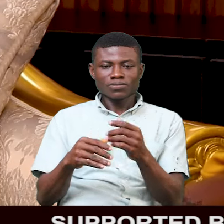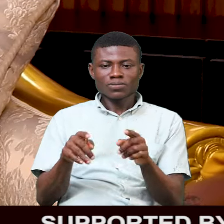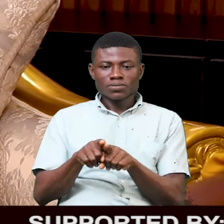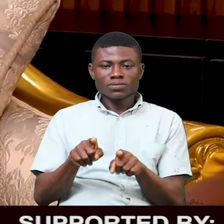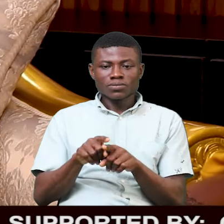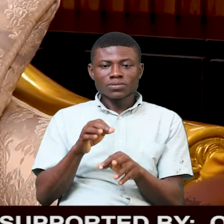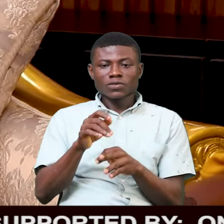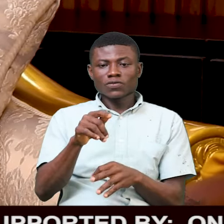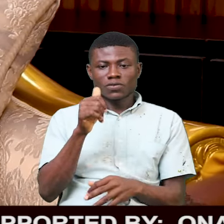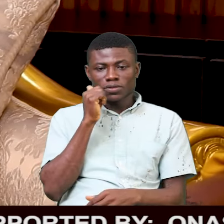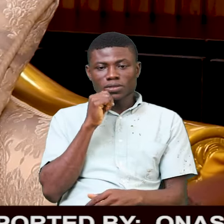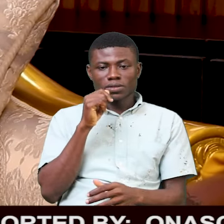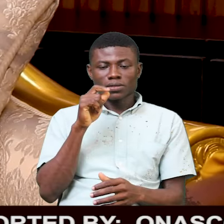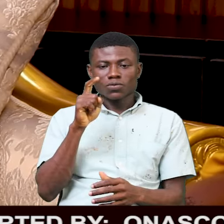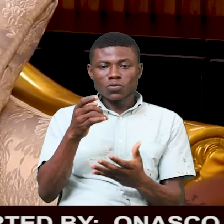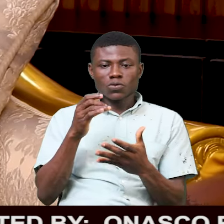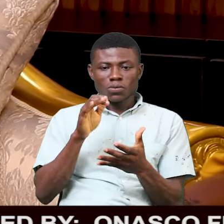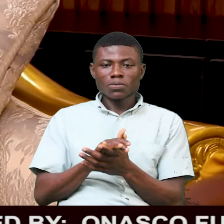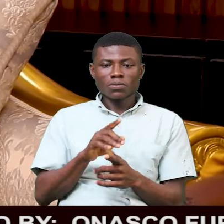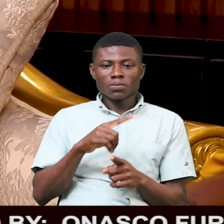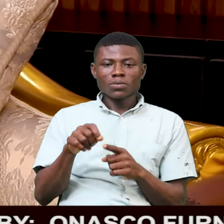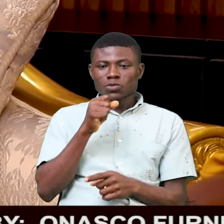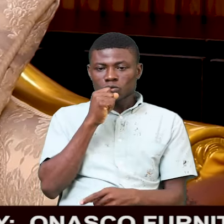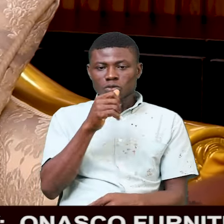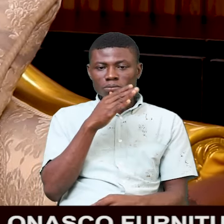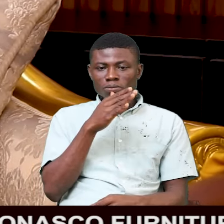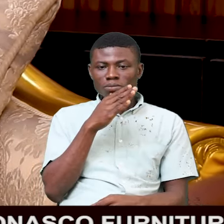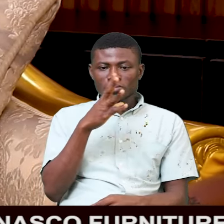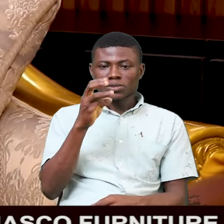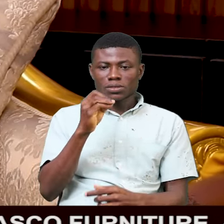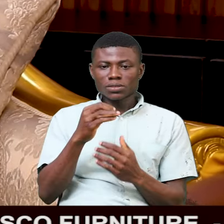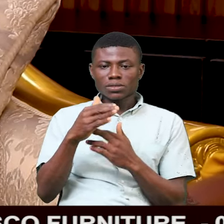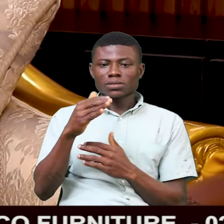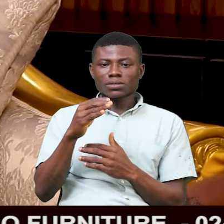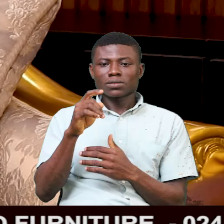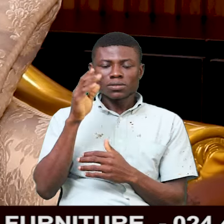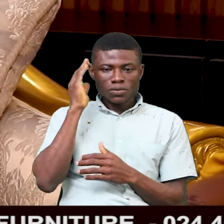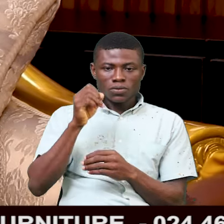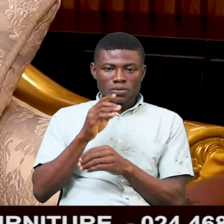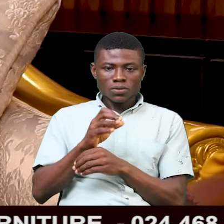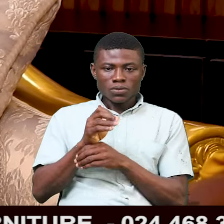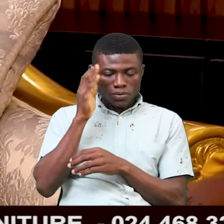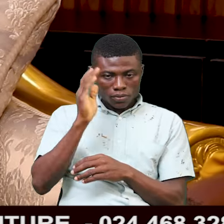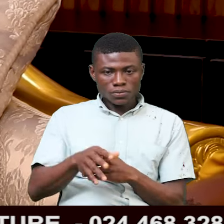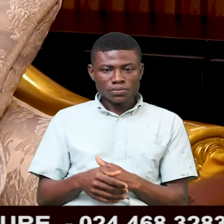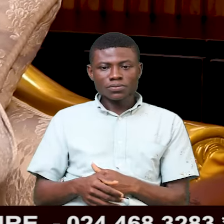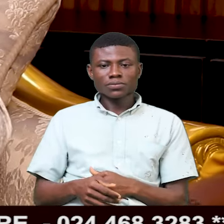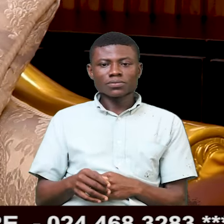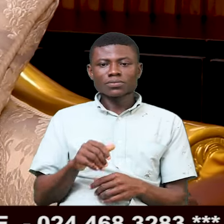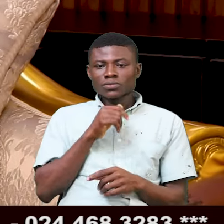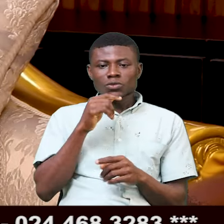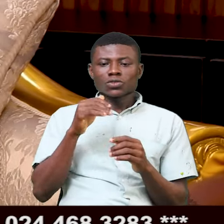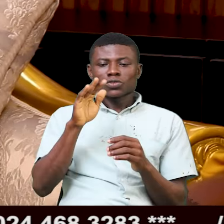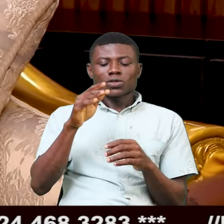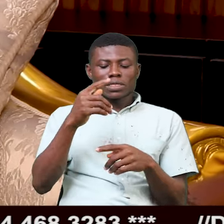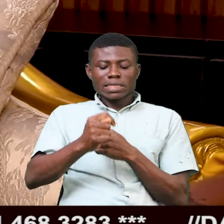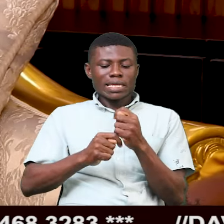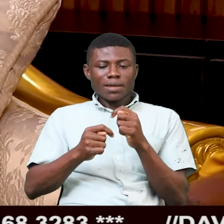are by you and our bewaria, making sure so who are mammy penny more above 60. Our year with 4 to 4. Okay. And you would tip